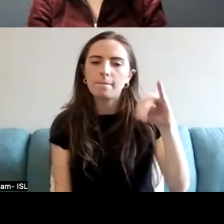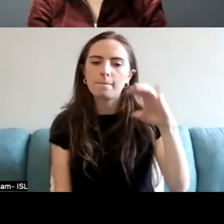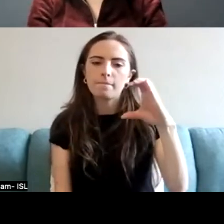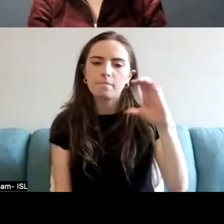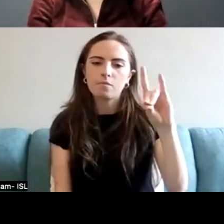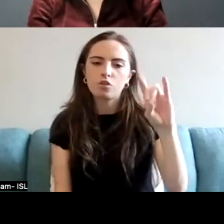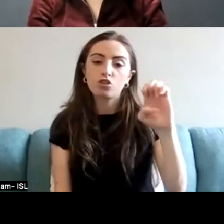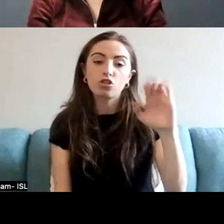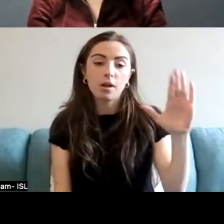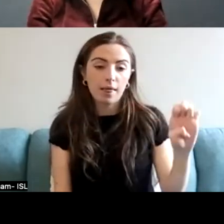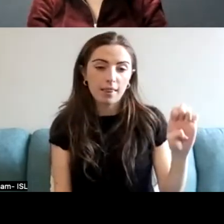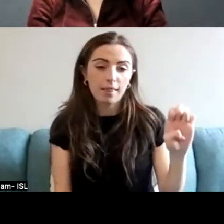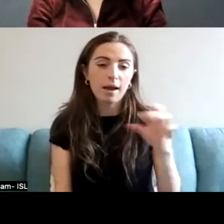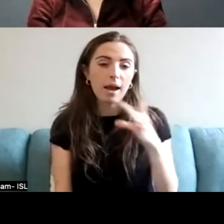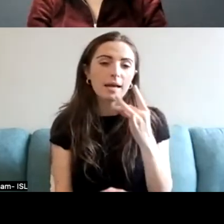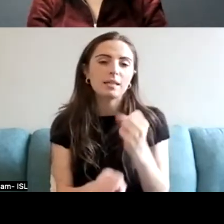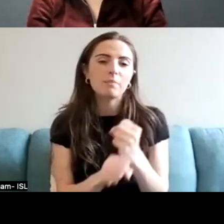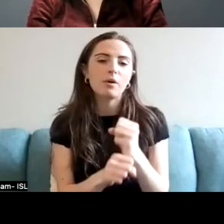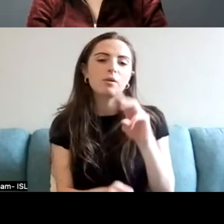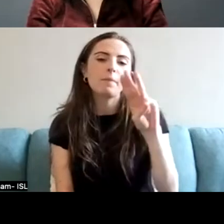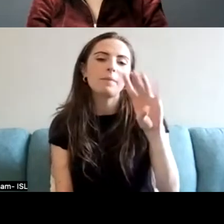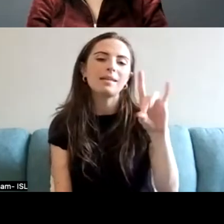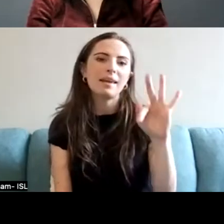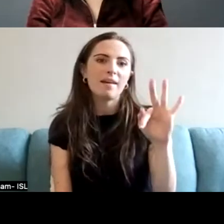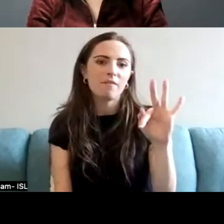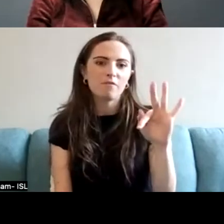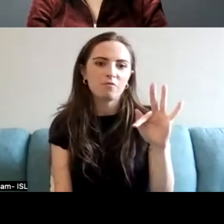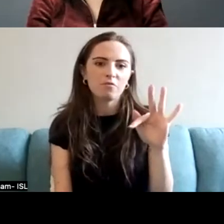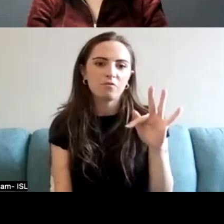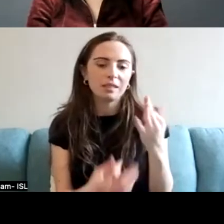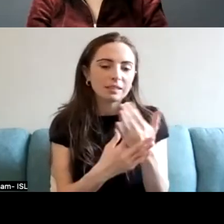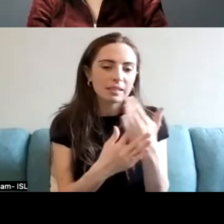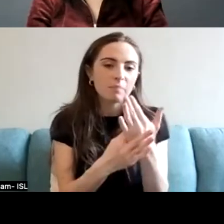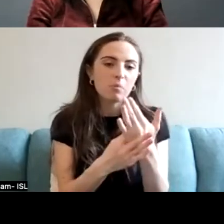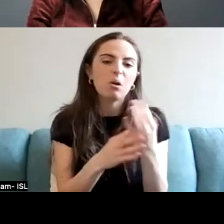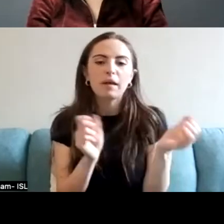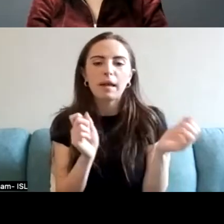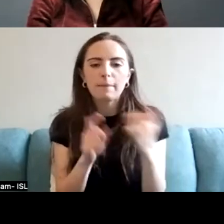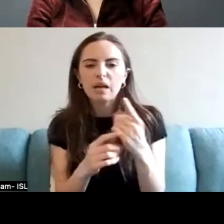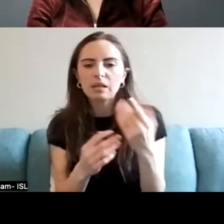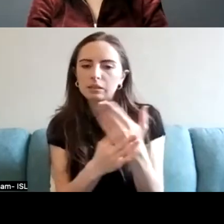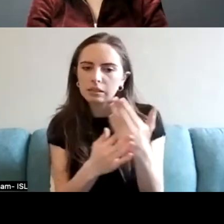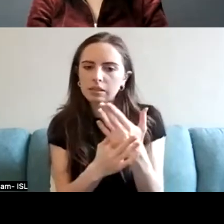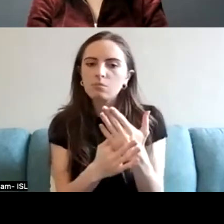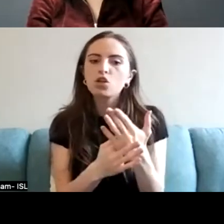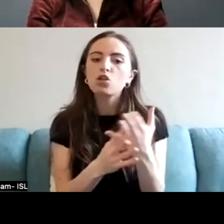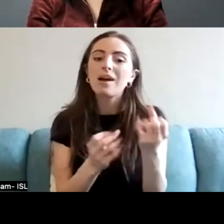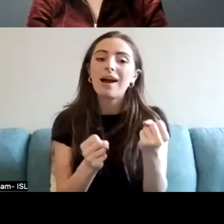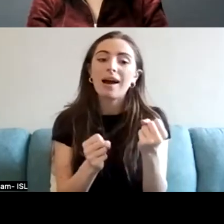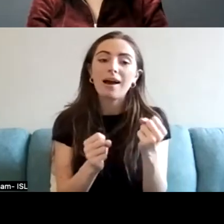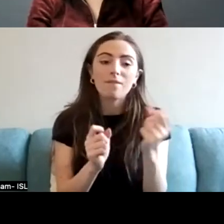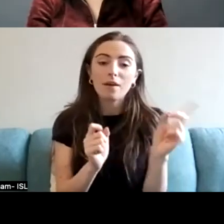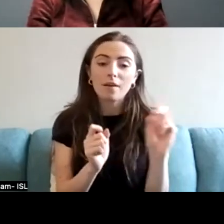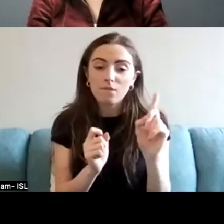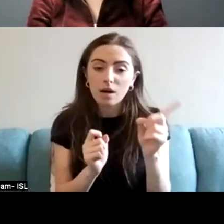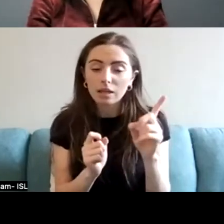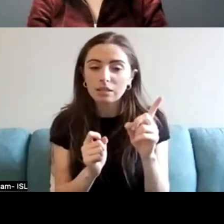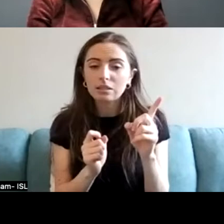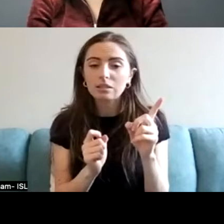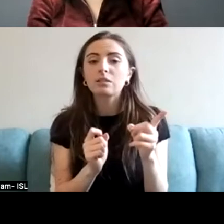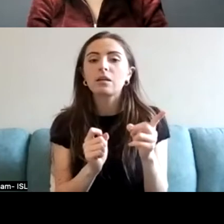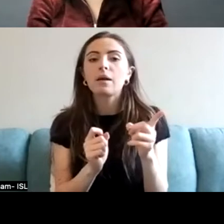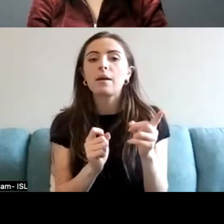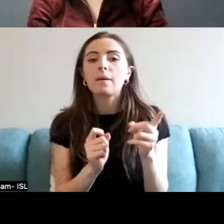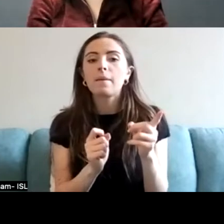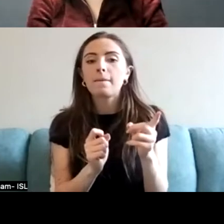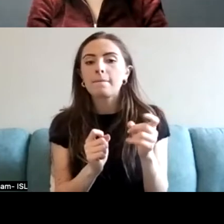guidelines for staff on emails. And I was wondering if you might have any advice for Michelle on when you're kind of maybe starting out on this journey, if